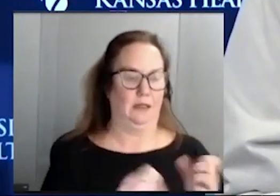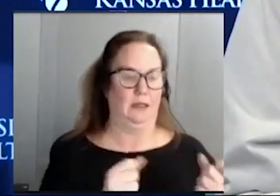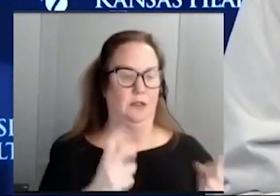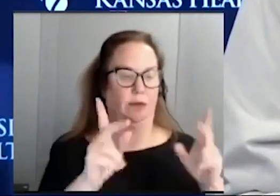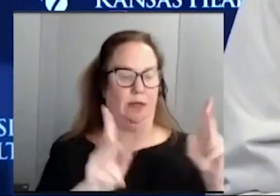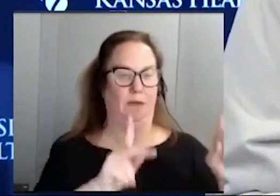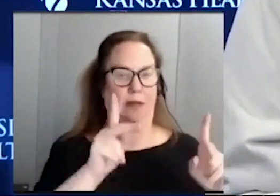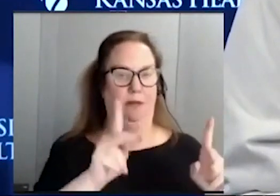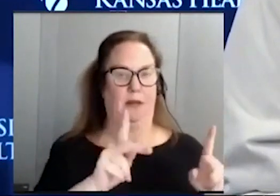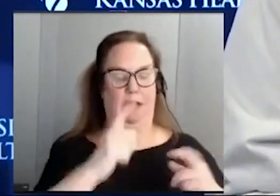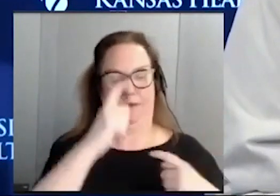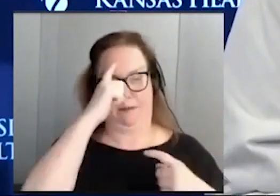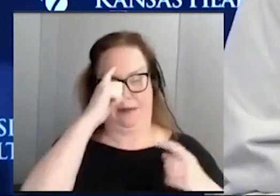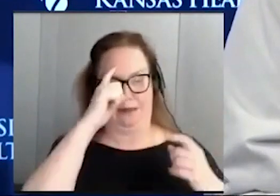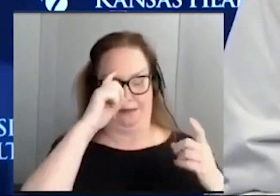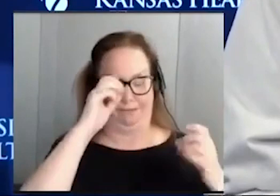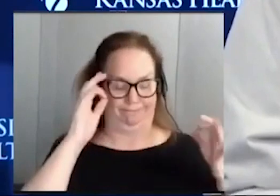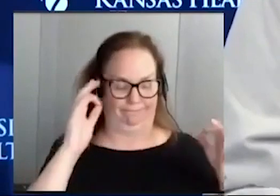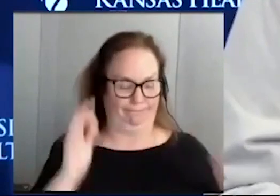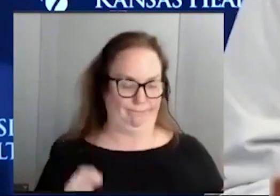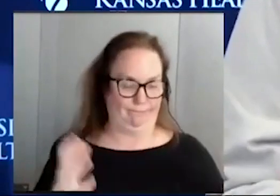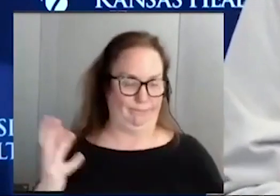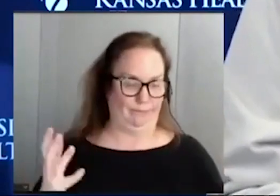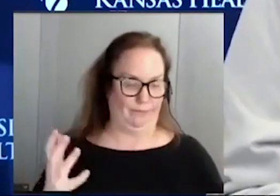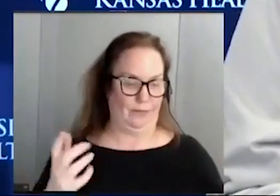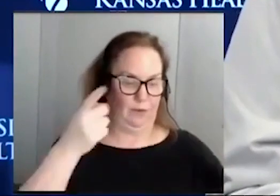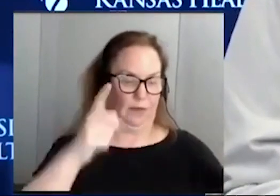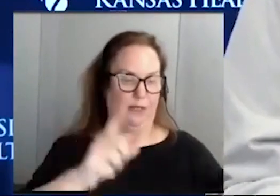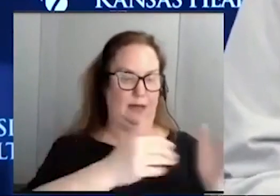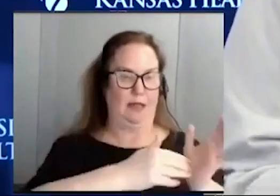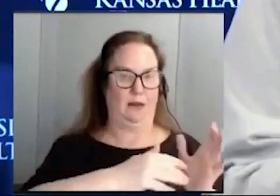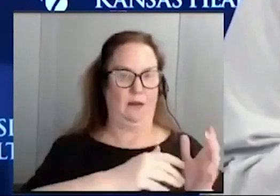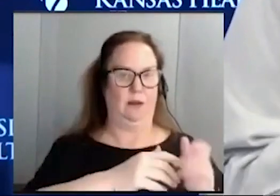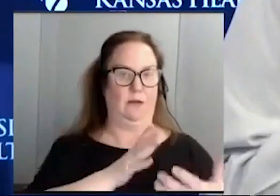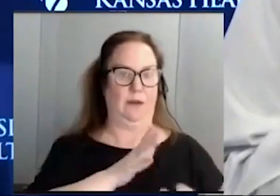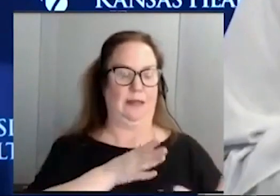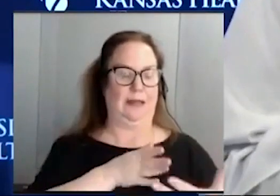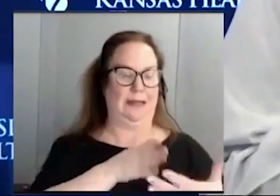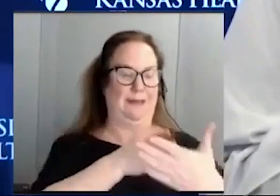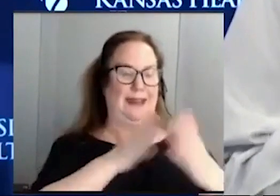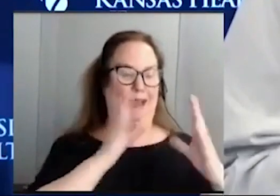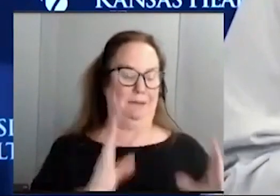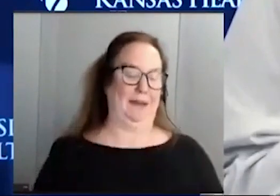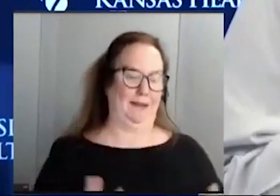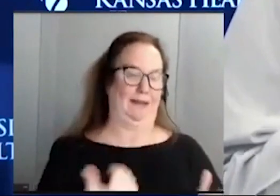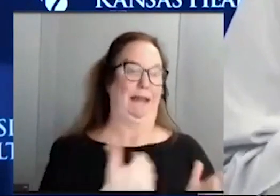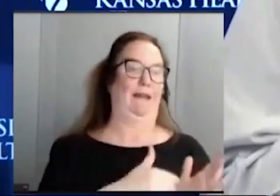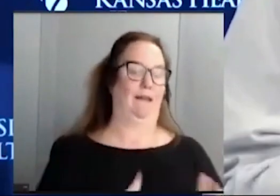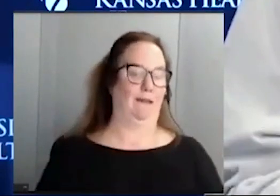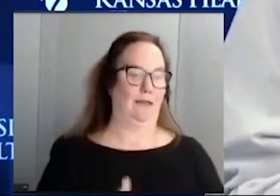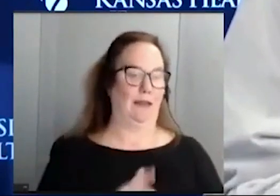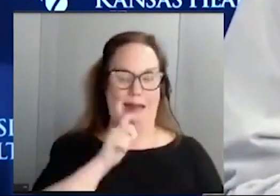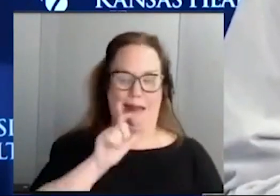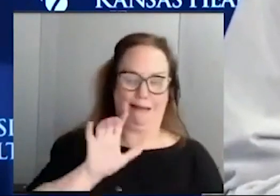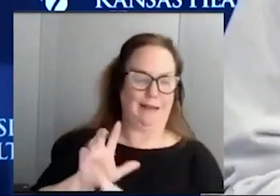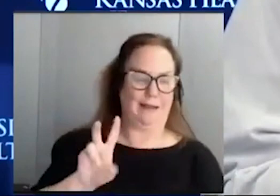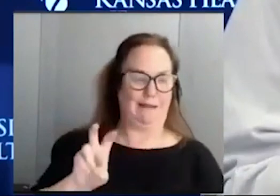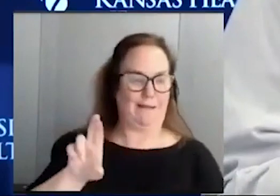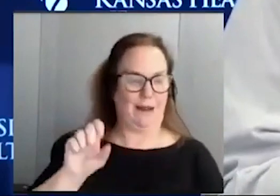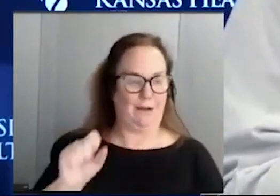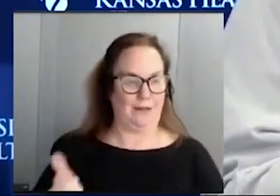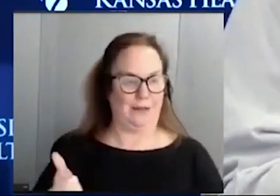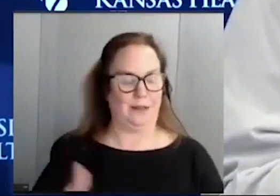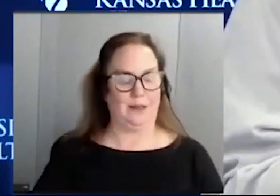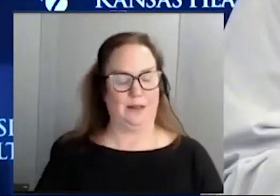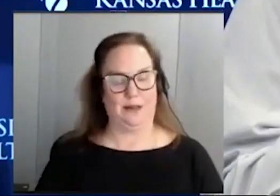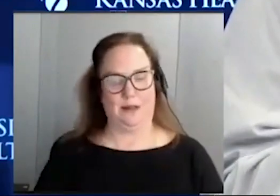their minds made up. And what's happened, again, is we've each become the enemy as opposed to making the virus as the enemy. Right? That's really